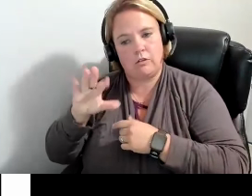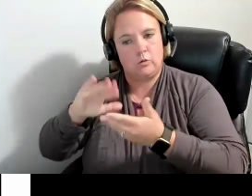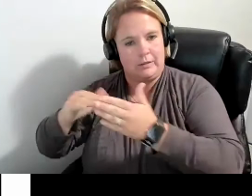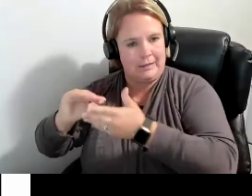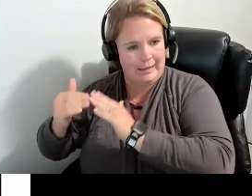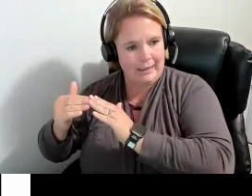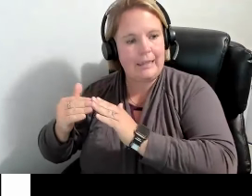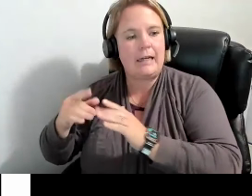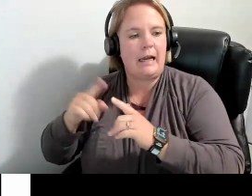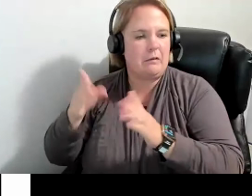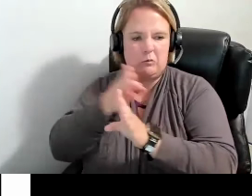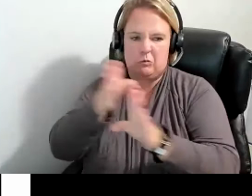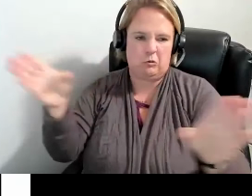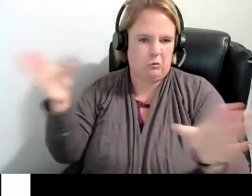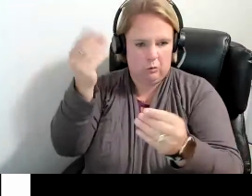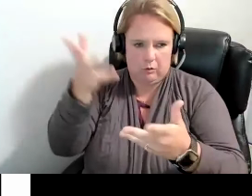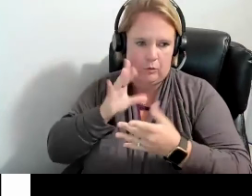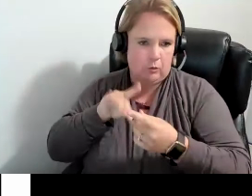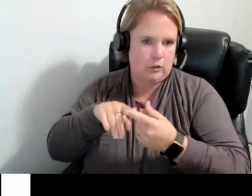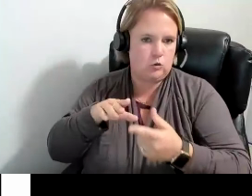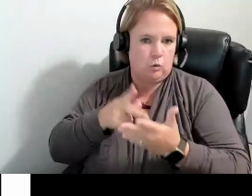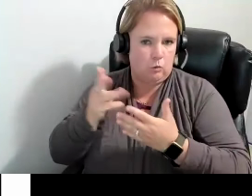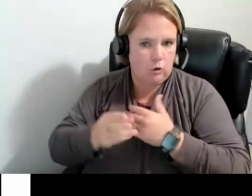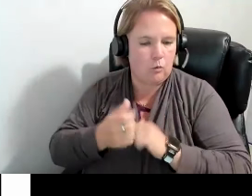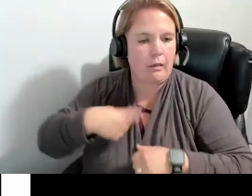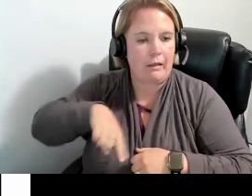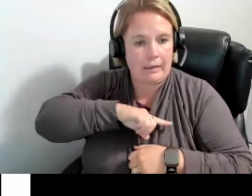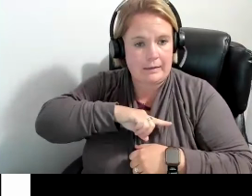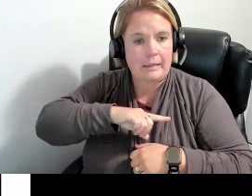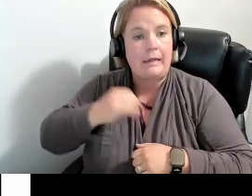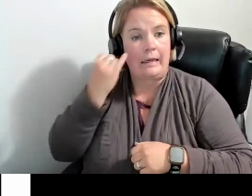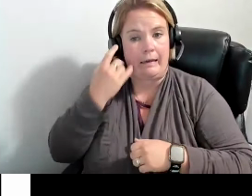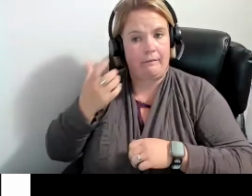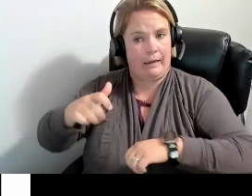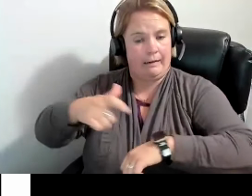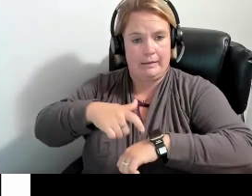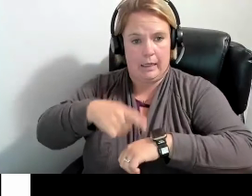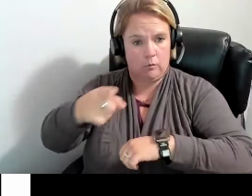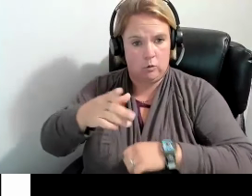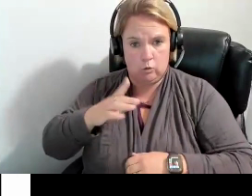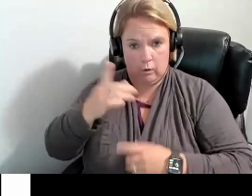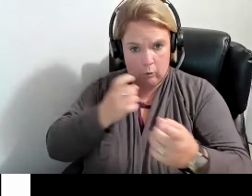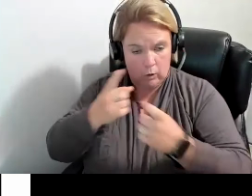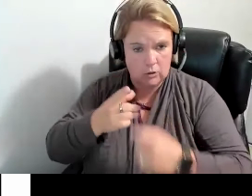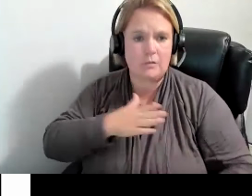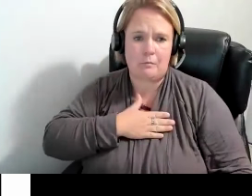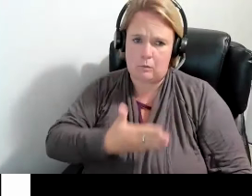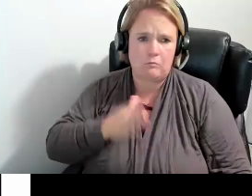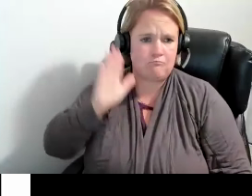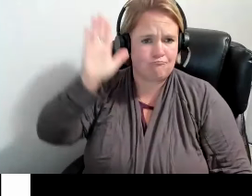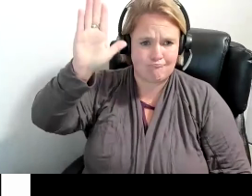general information about our program. So if at any point you do have questions, please feel free to stop me.